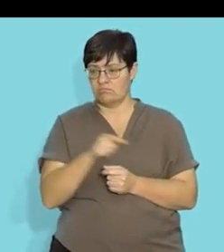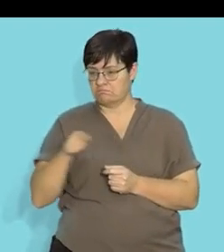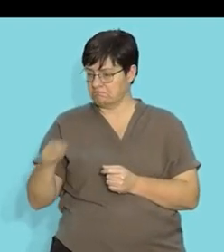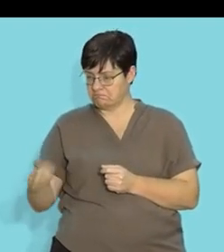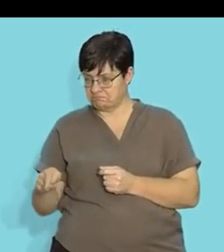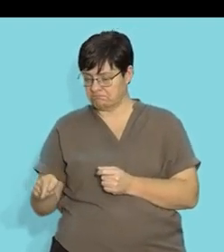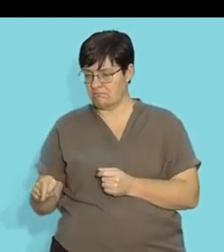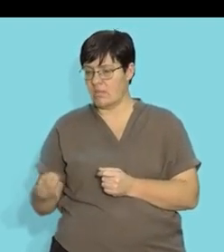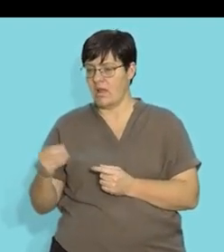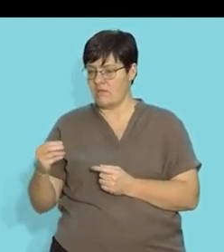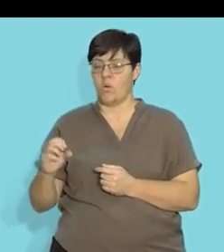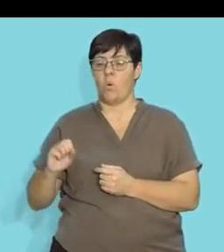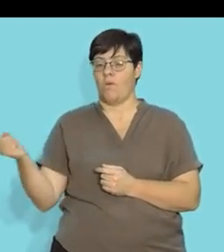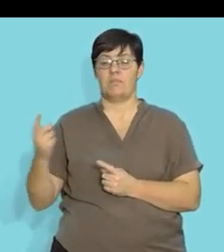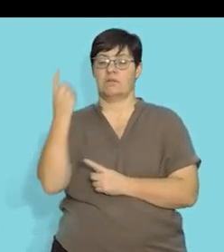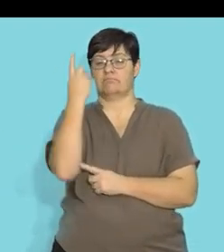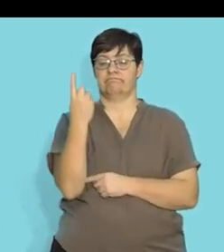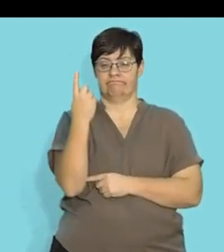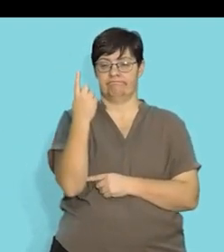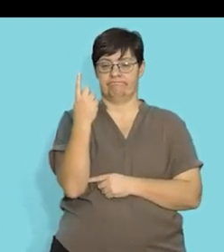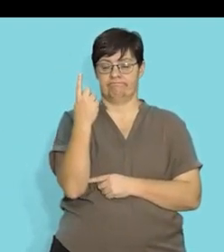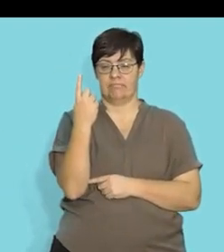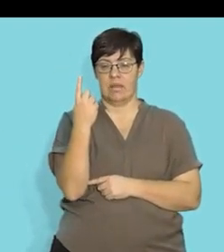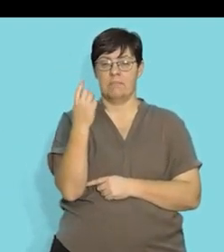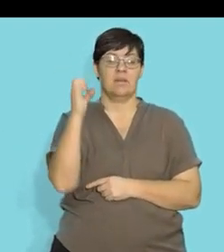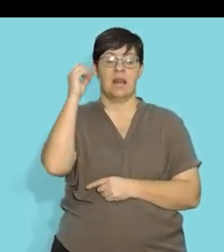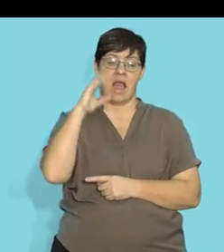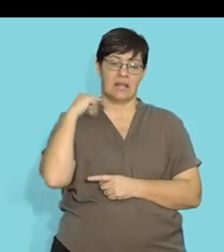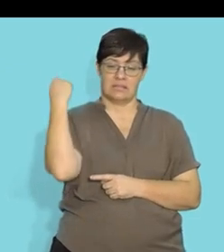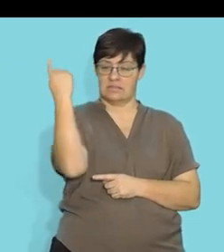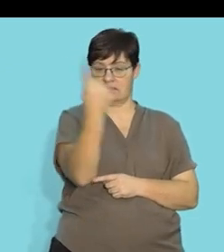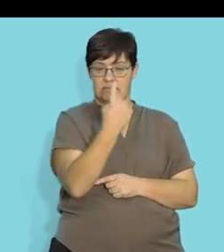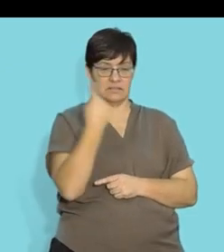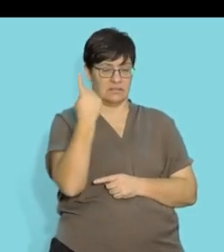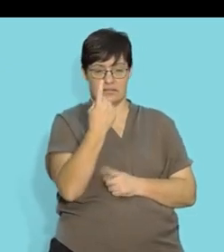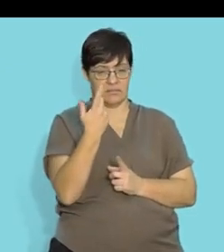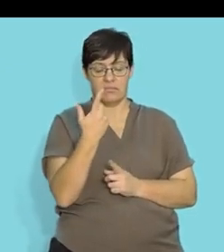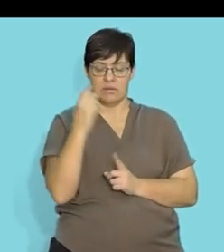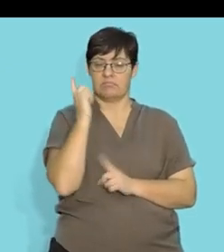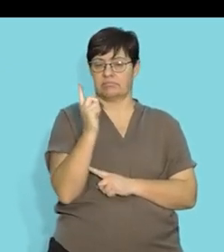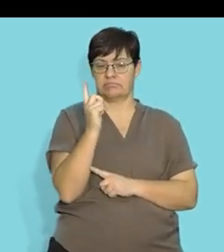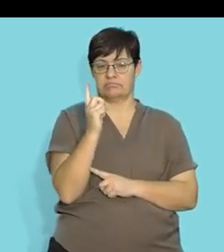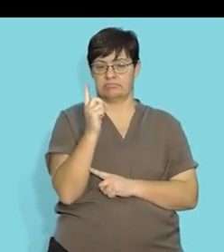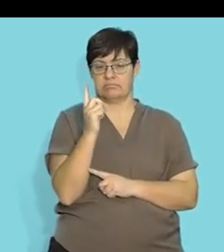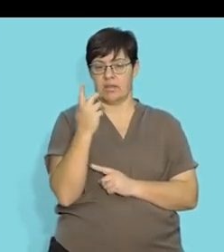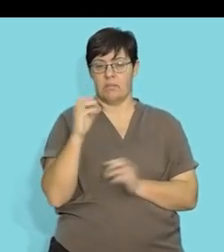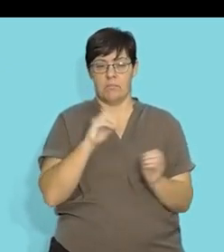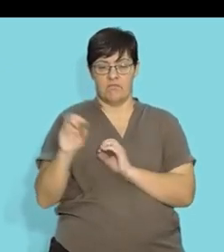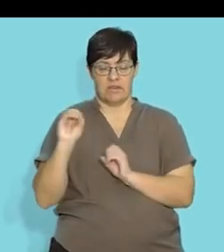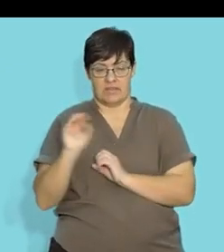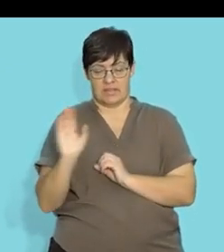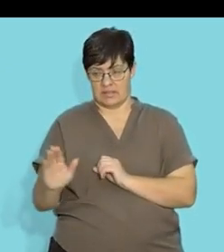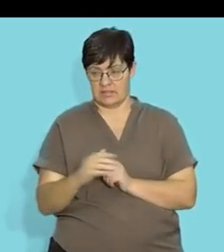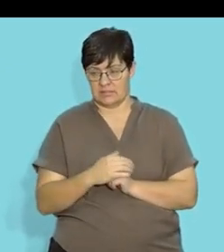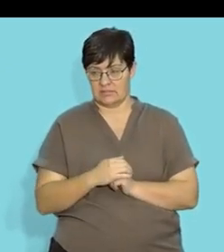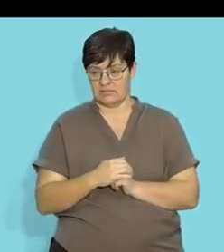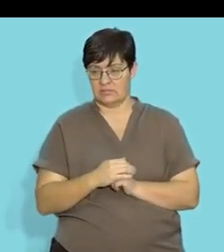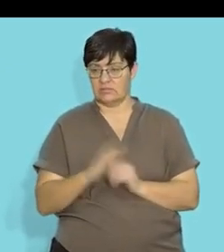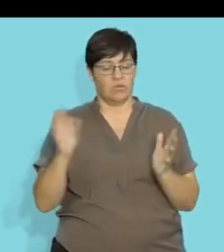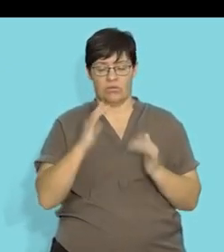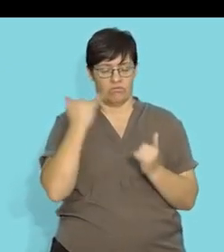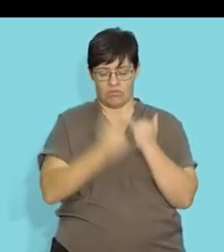is switched off, and it means that this plant is not moving. What happens is that,